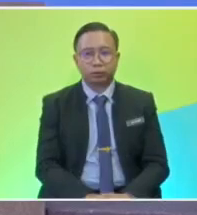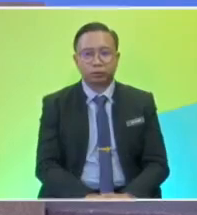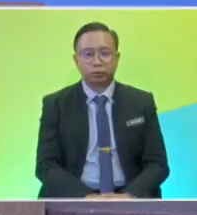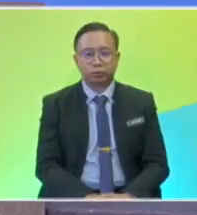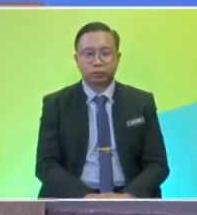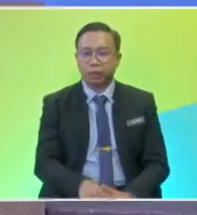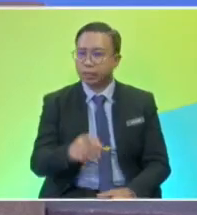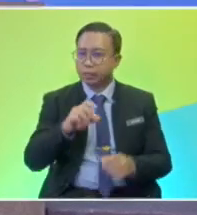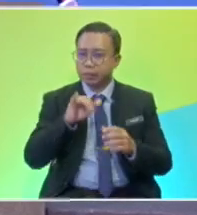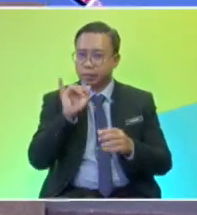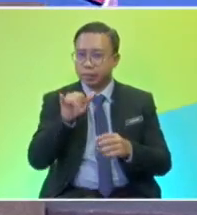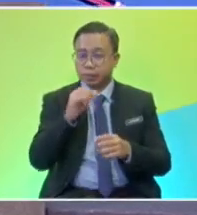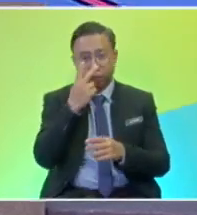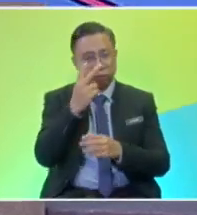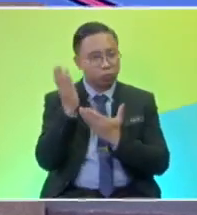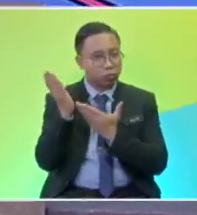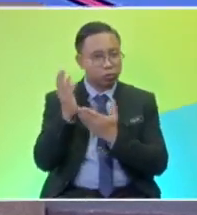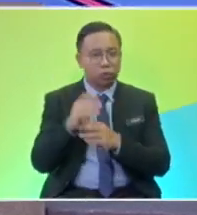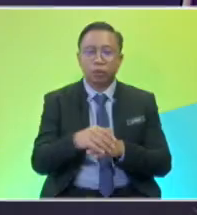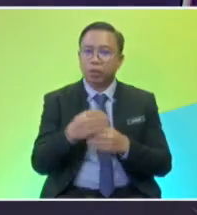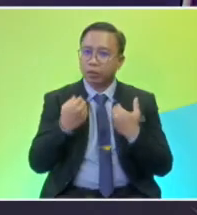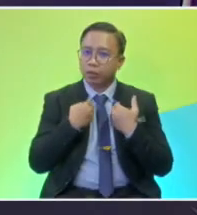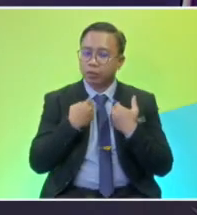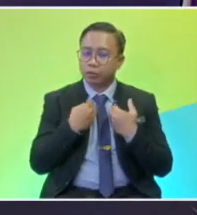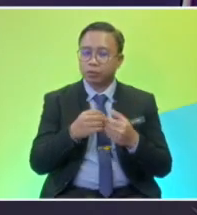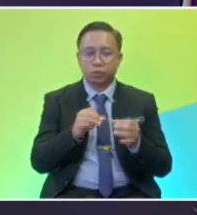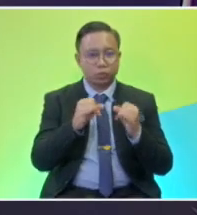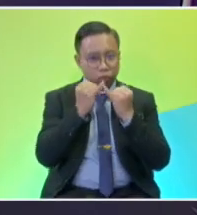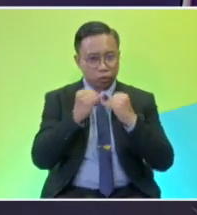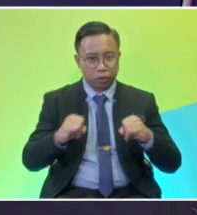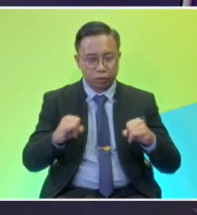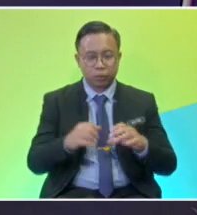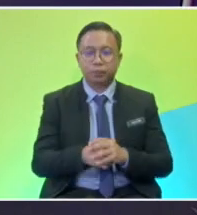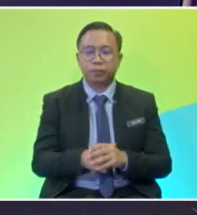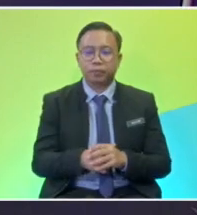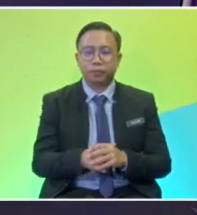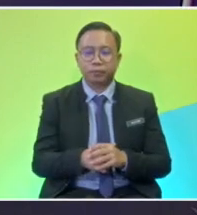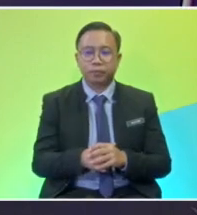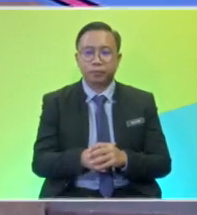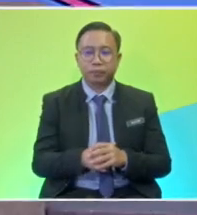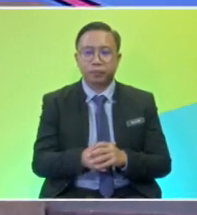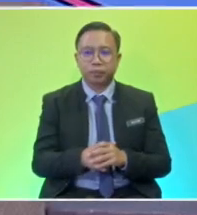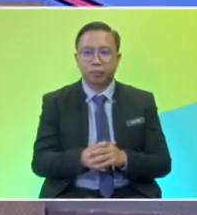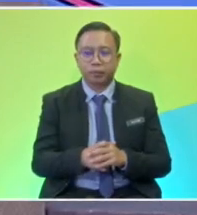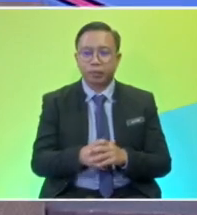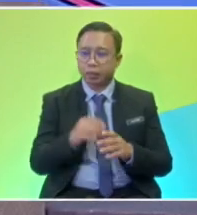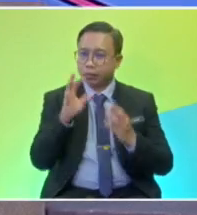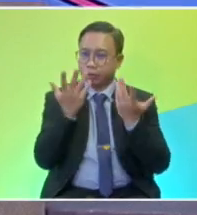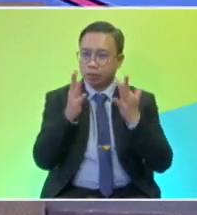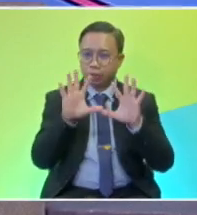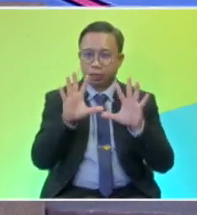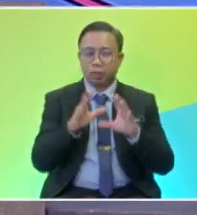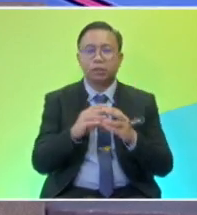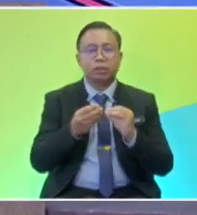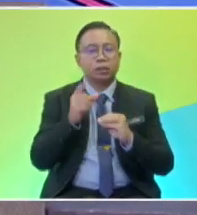There are many ways you can move. Yes. So there are few joints works there. Okay. The here got joint at the wrist. All right. Your fingers.